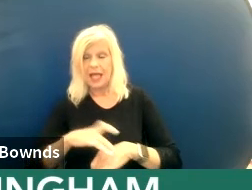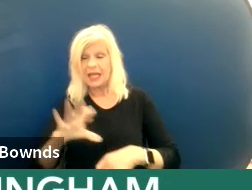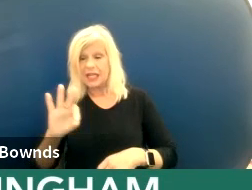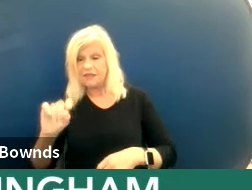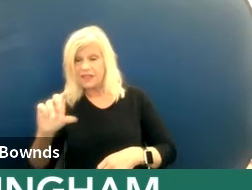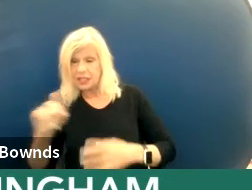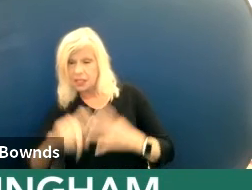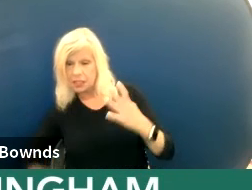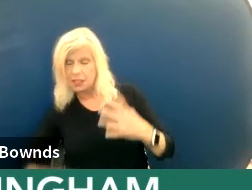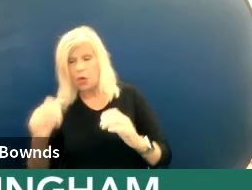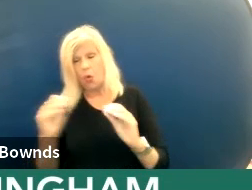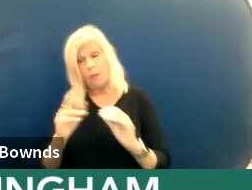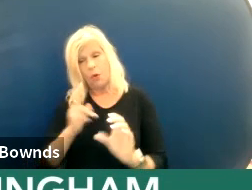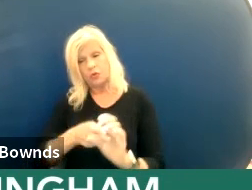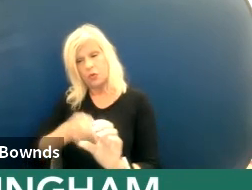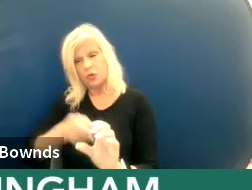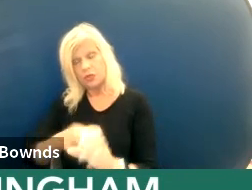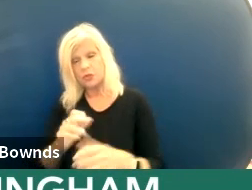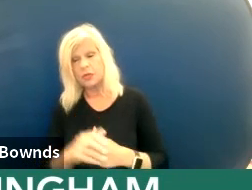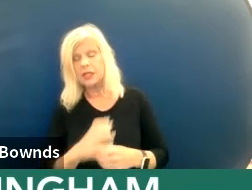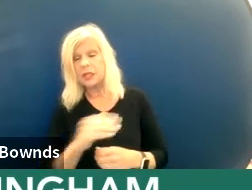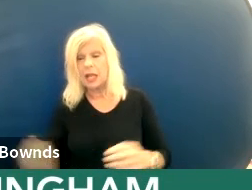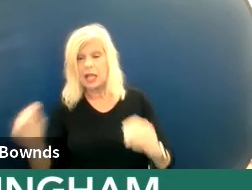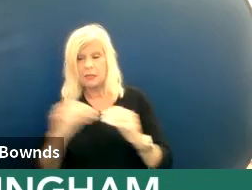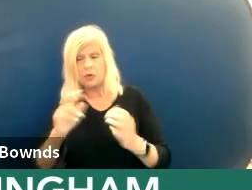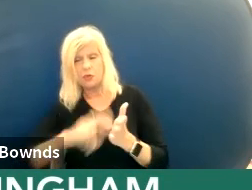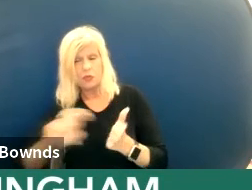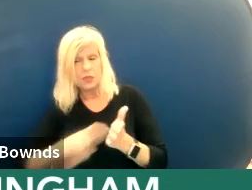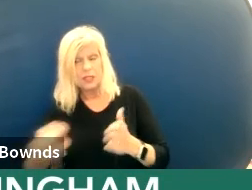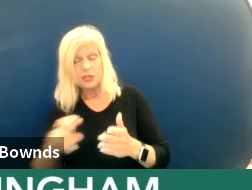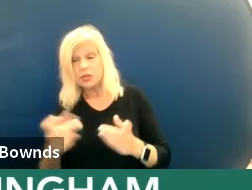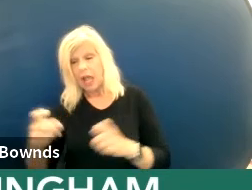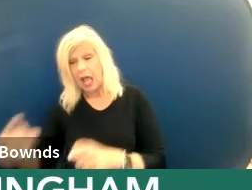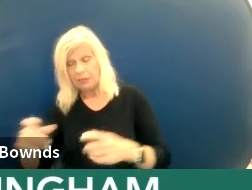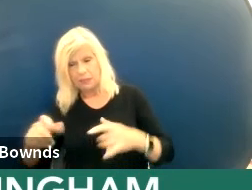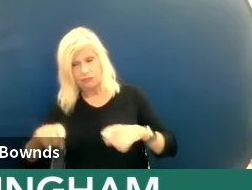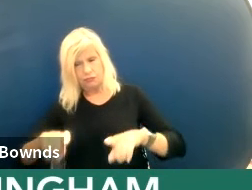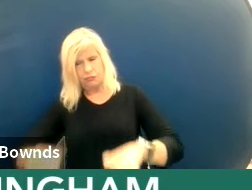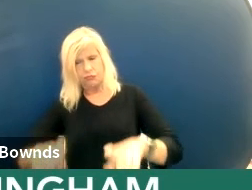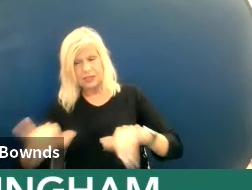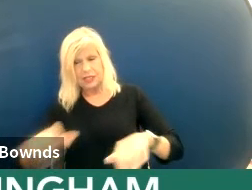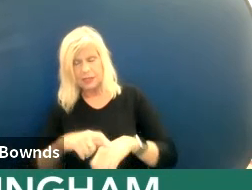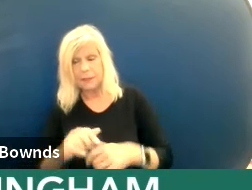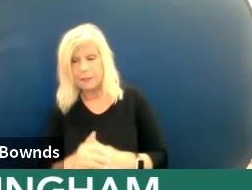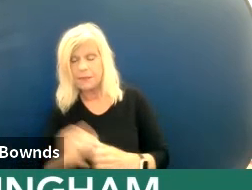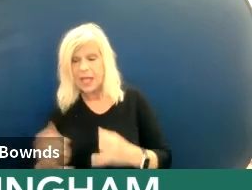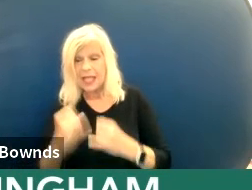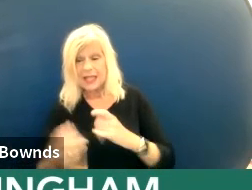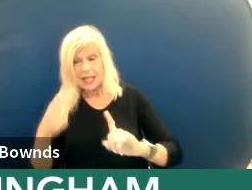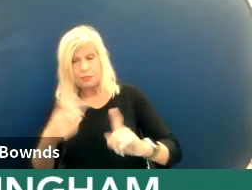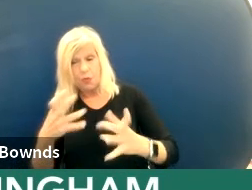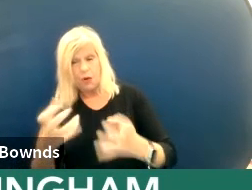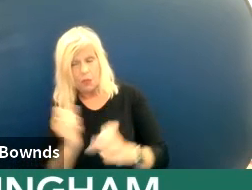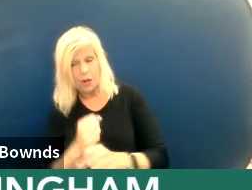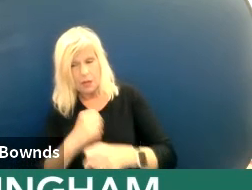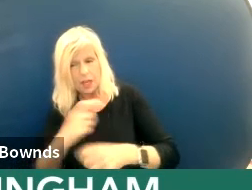will continue to join this movement and that there will be research that occurs alongside these efforts. The final point that I'd like to make is